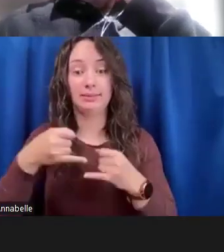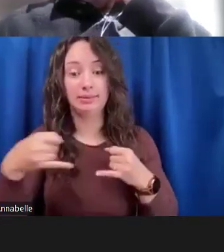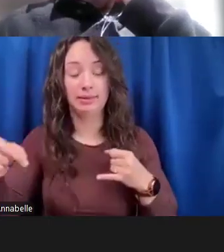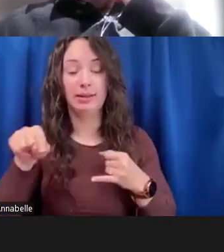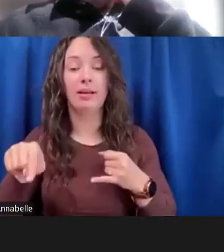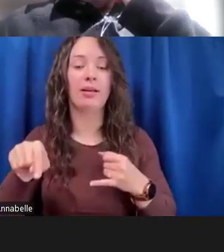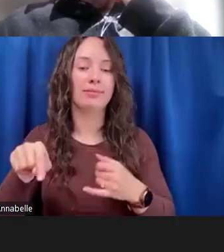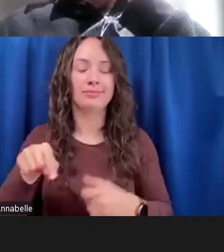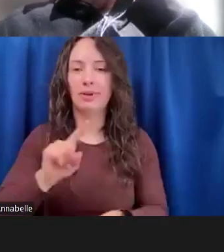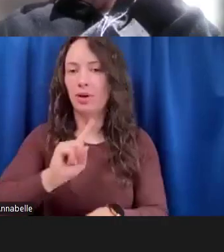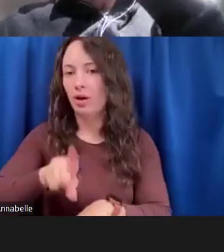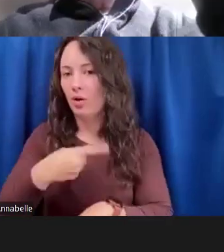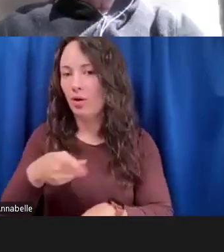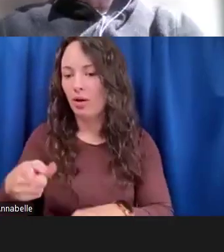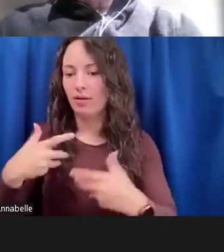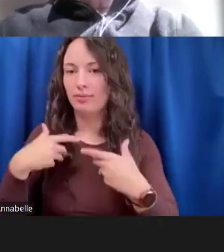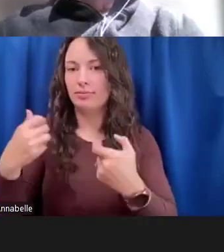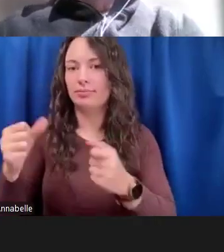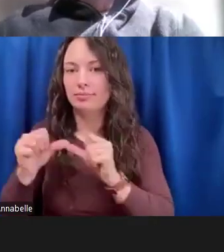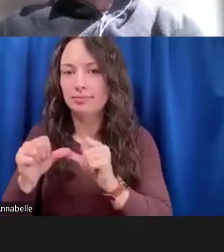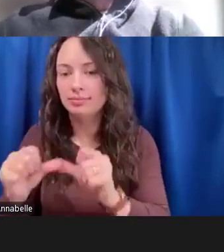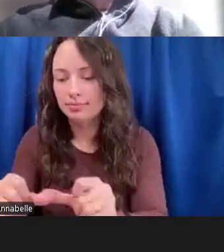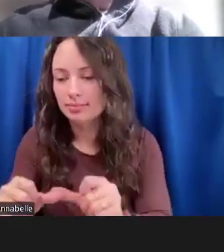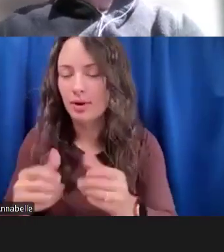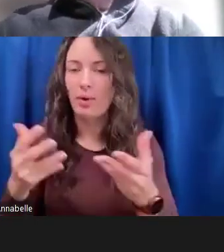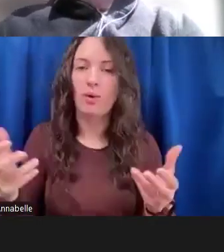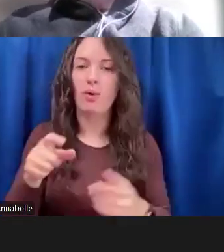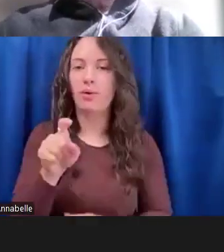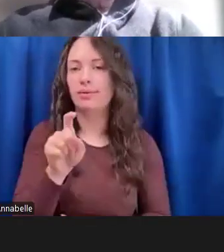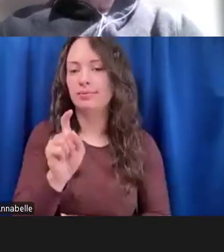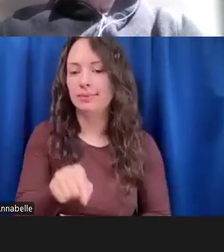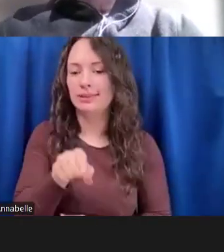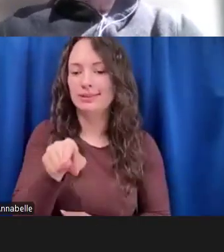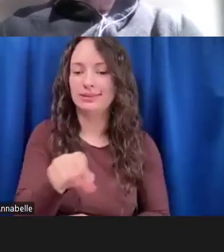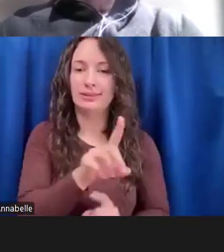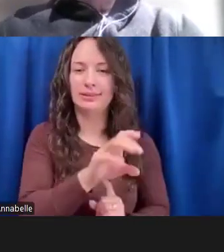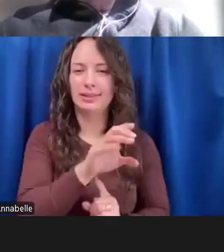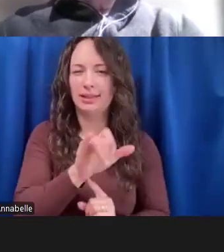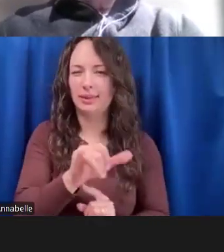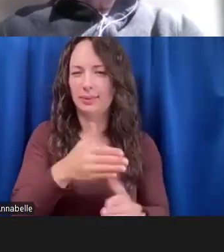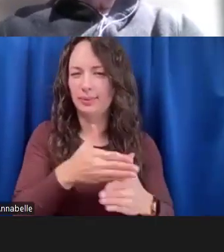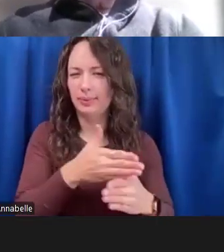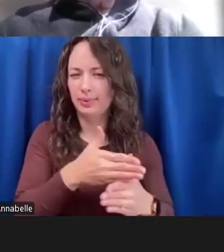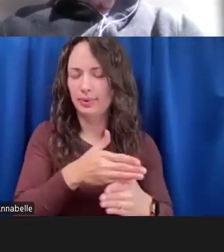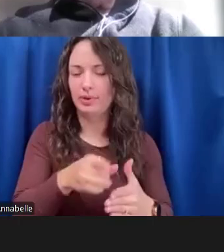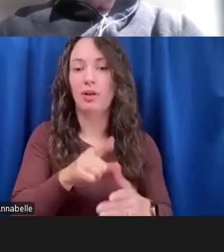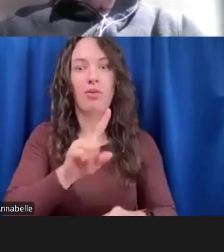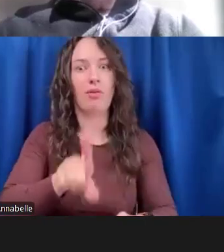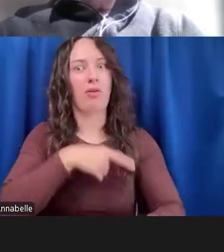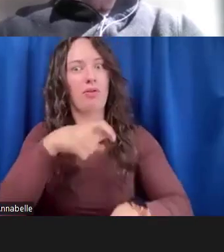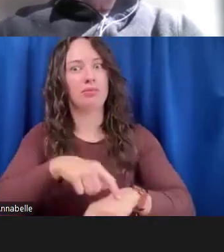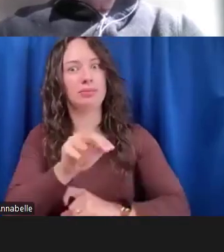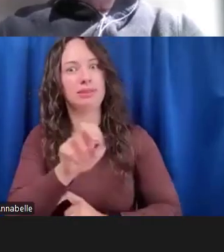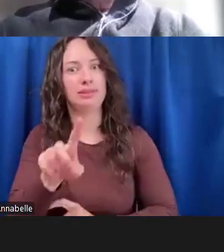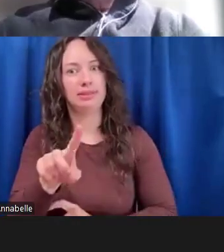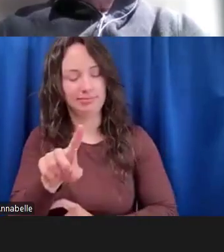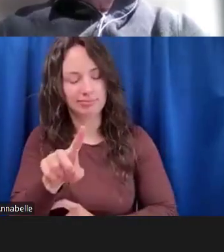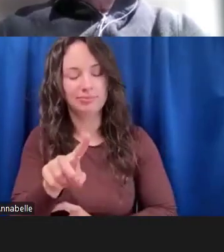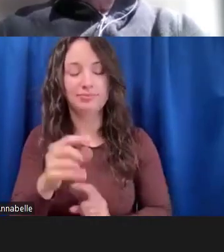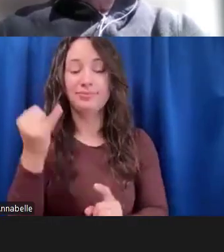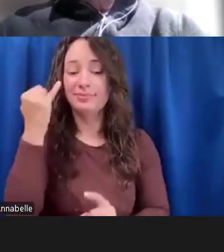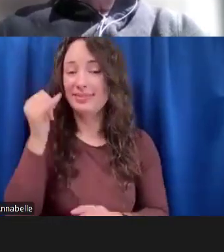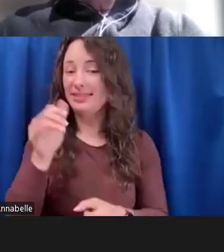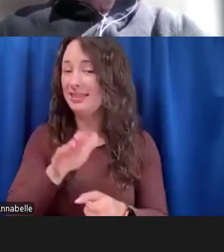to regenerate? If it needs really well decayed wood, it's going to take a while to even have the seedbed, or if you don't have the time to have that